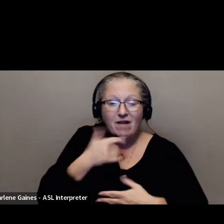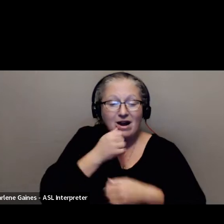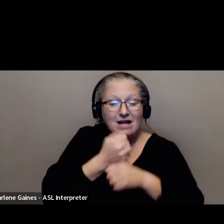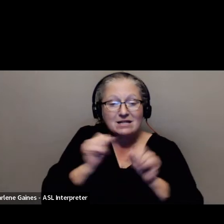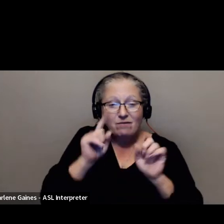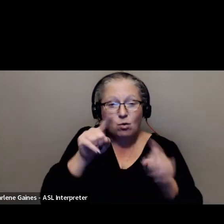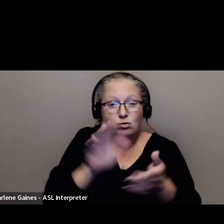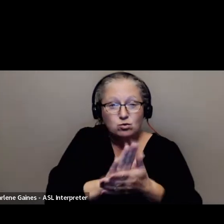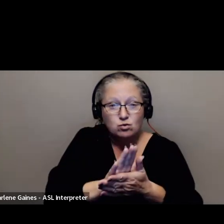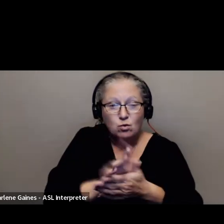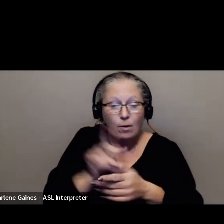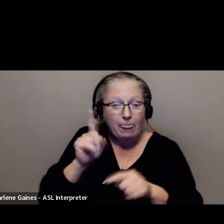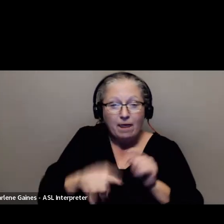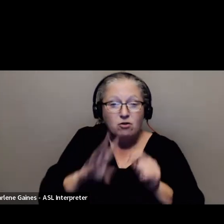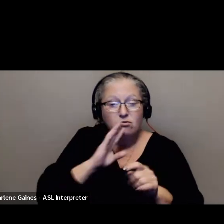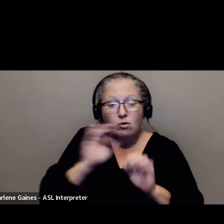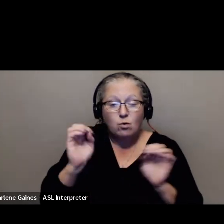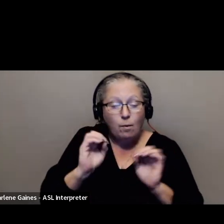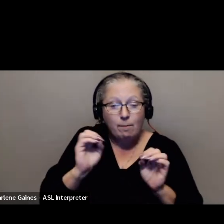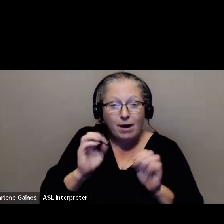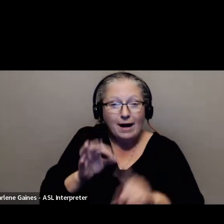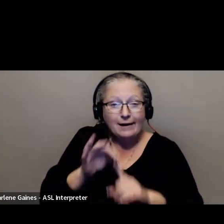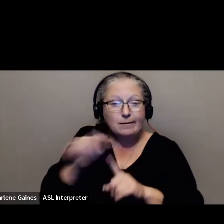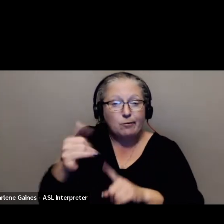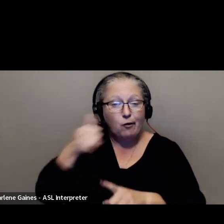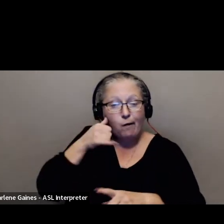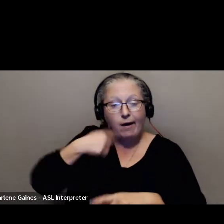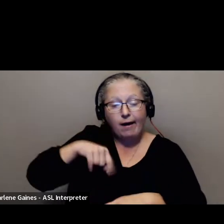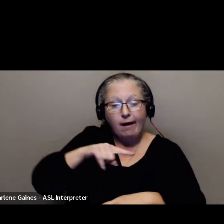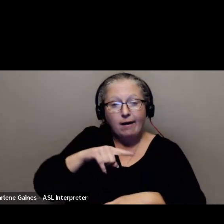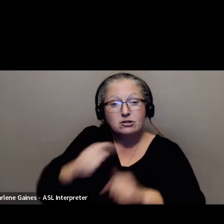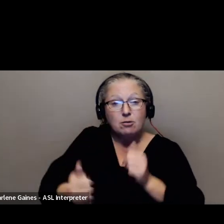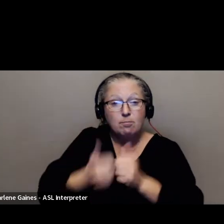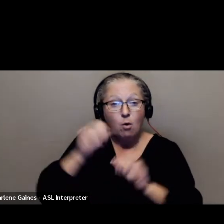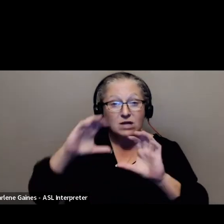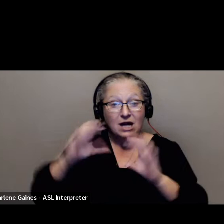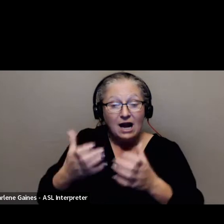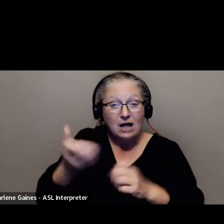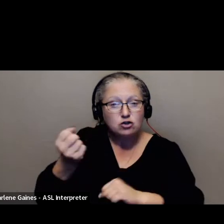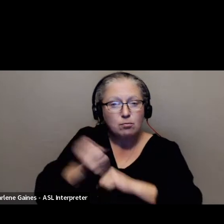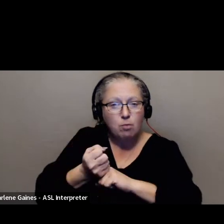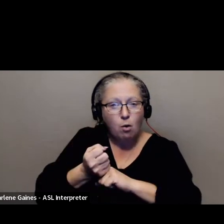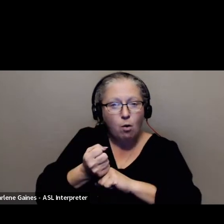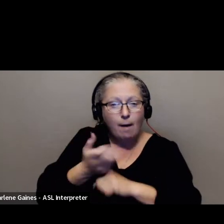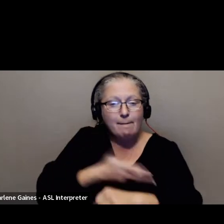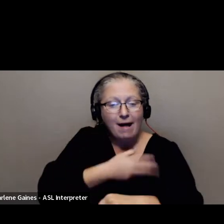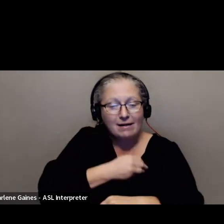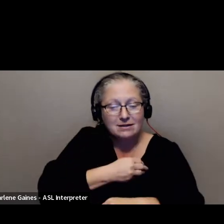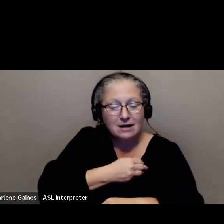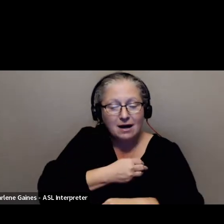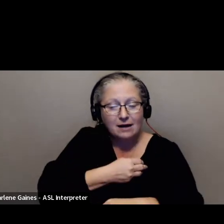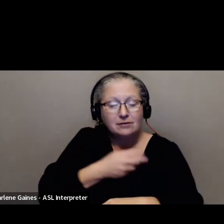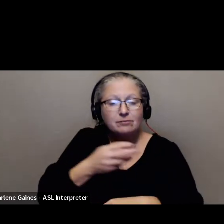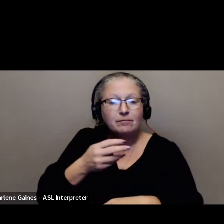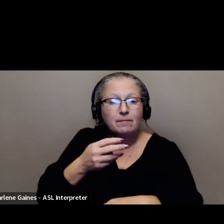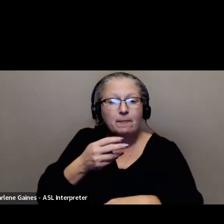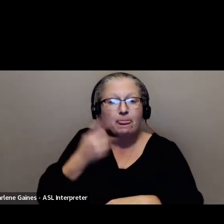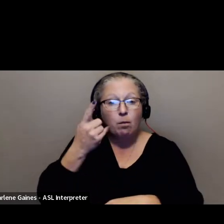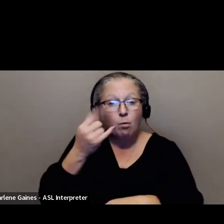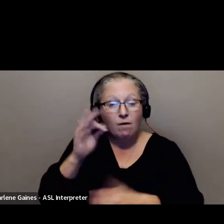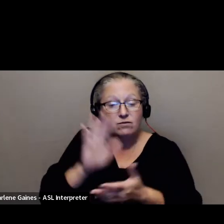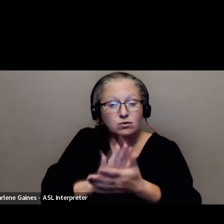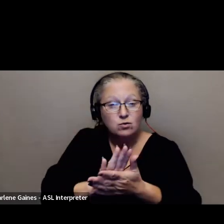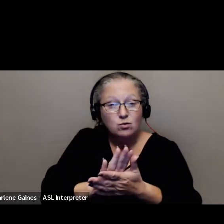go to school. They can't even talk to anybody except calling us. Most classmates support Palestine, and one of the